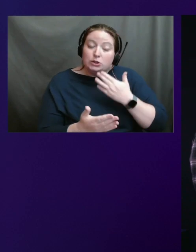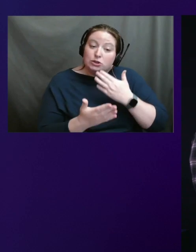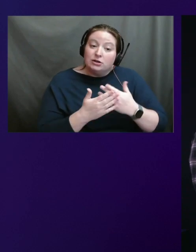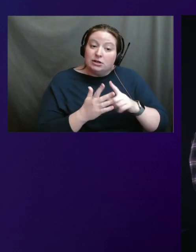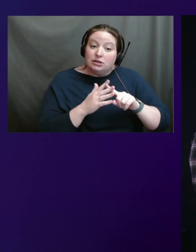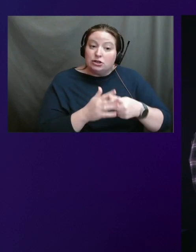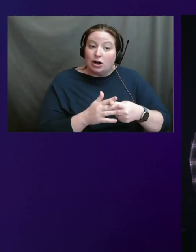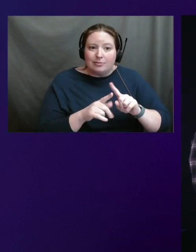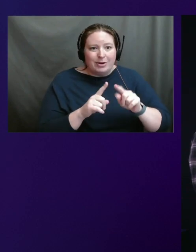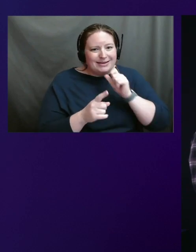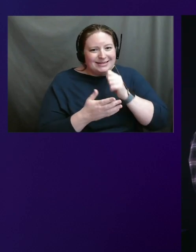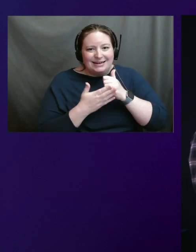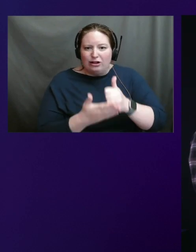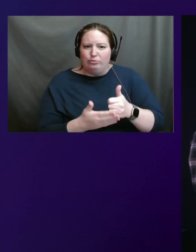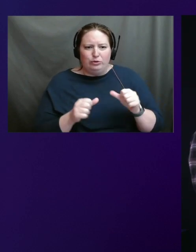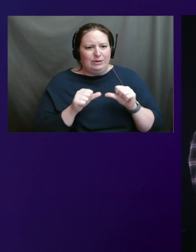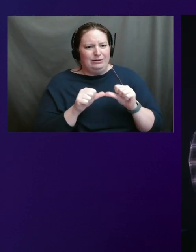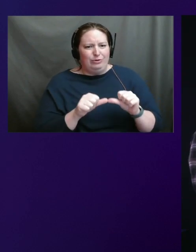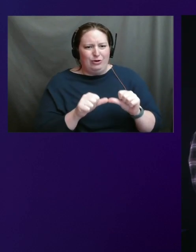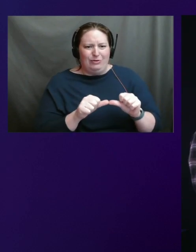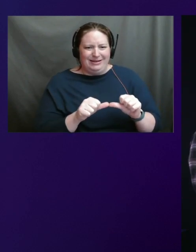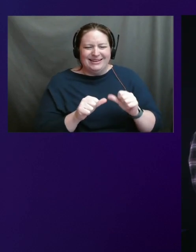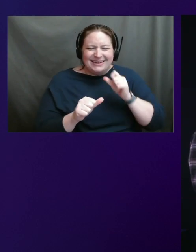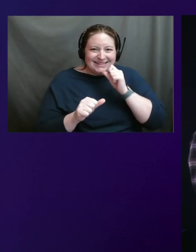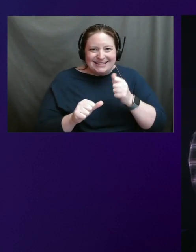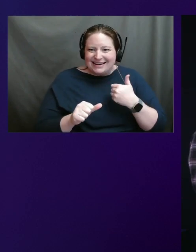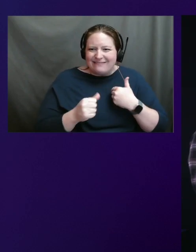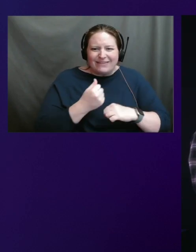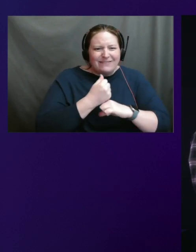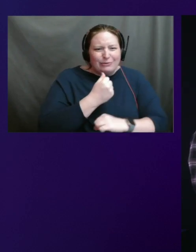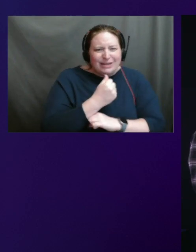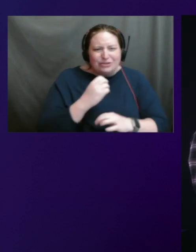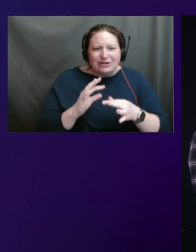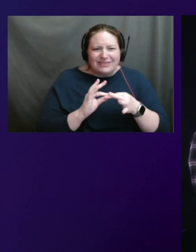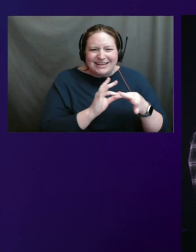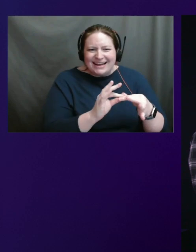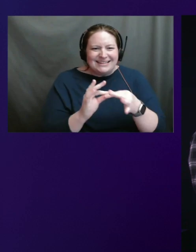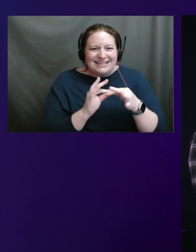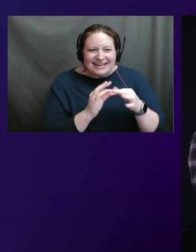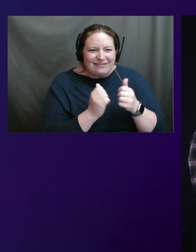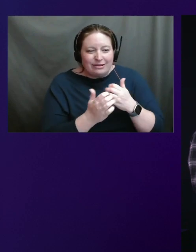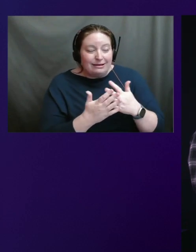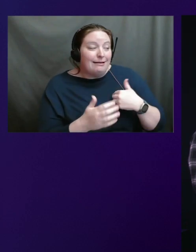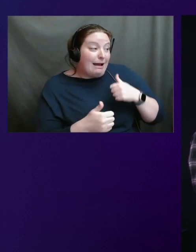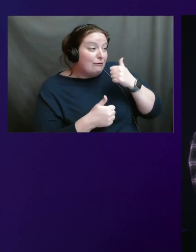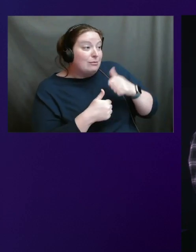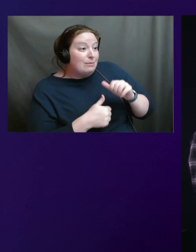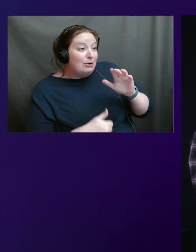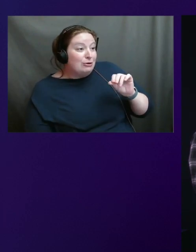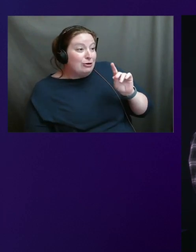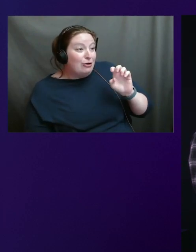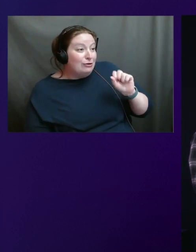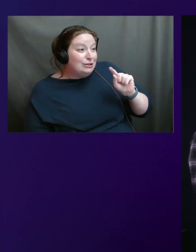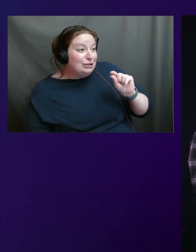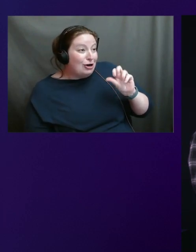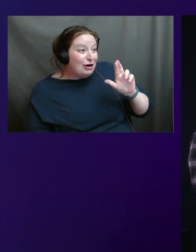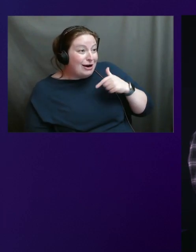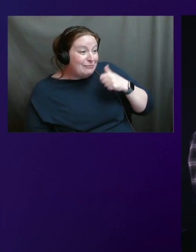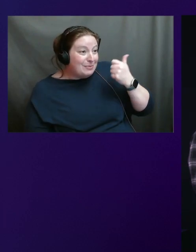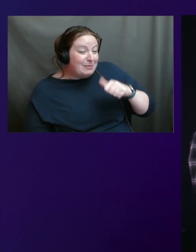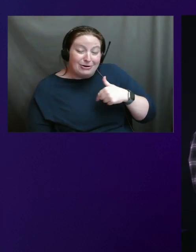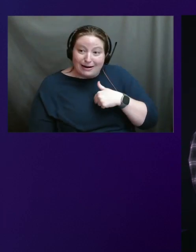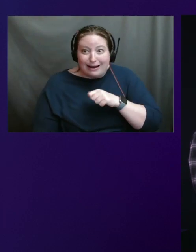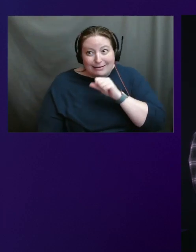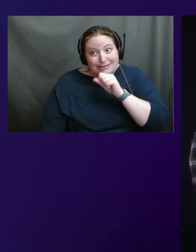lacked sort of the underlying foundation of connecting everything. I remember right? CodeStar. Yeah, I love it fondly. Yeah. But it really missed